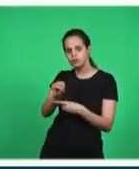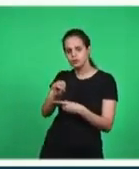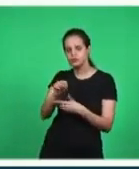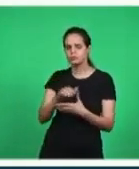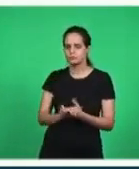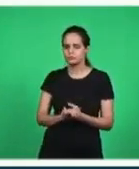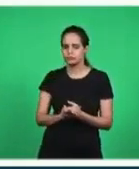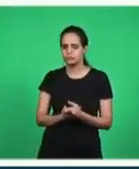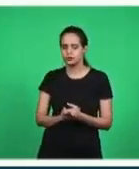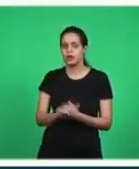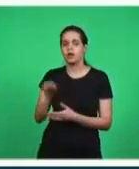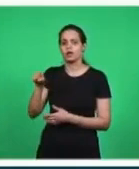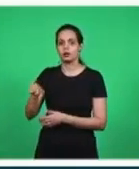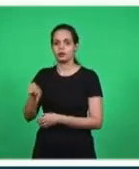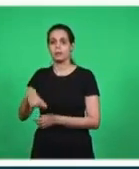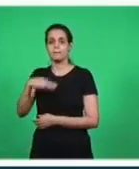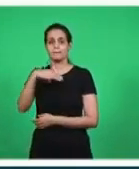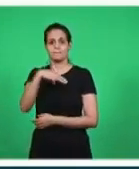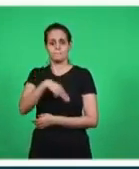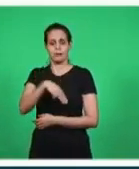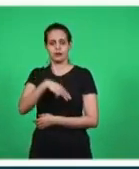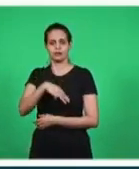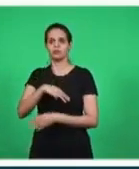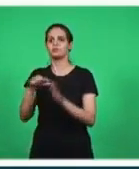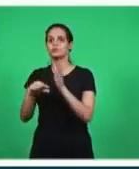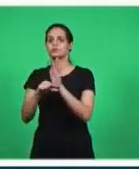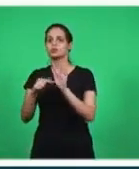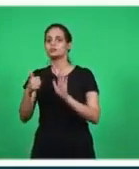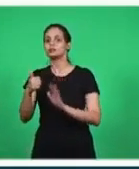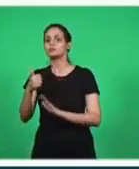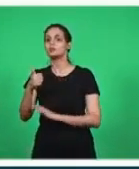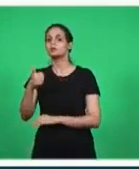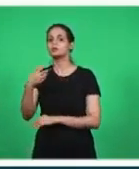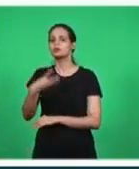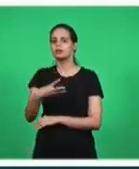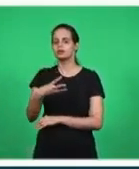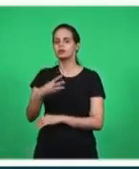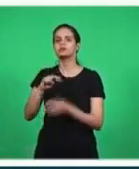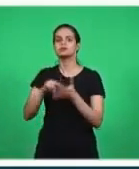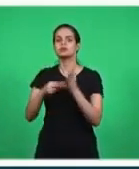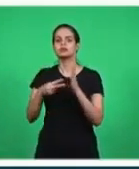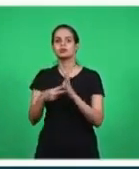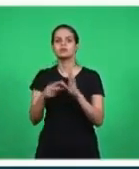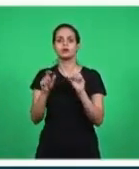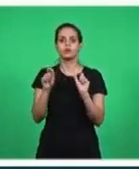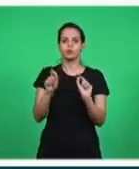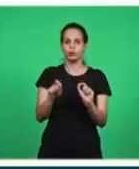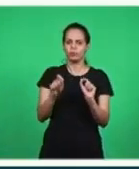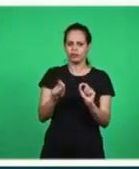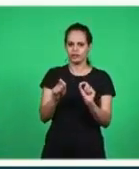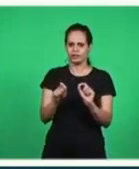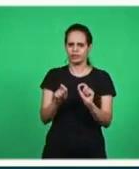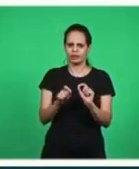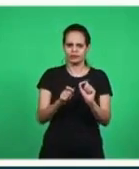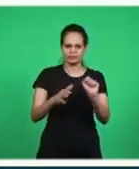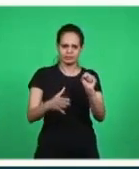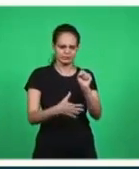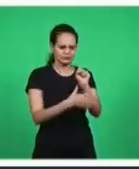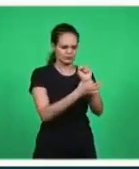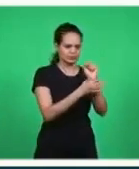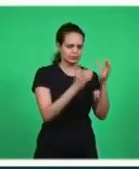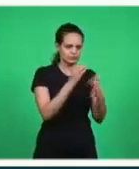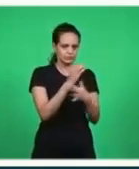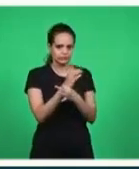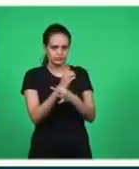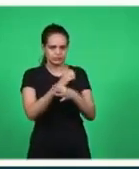to the servants, bind him hand and foot. So who is this person? The one who didn't